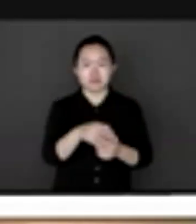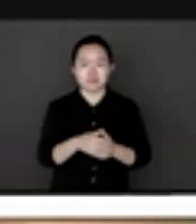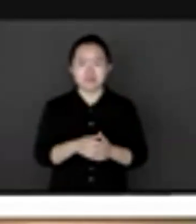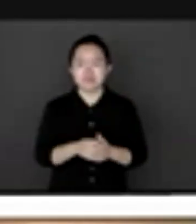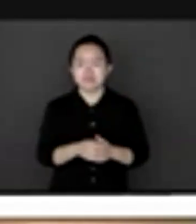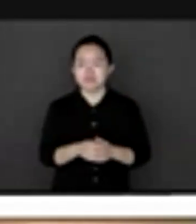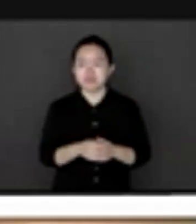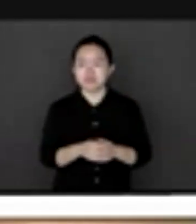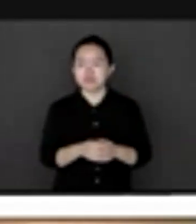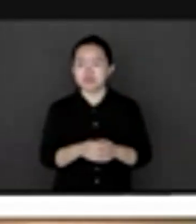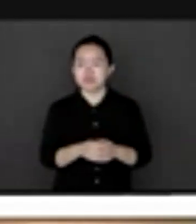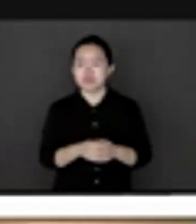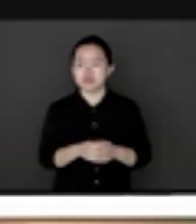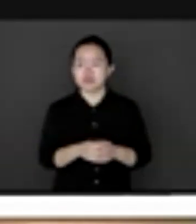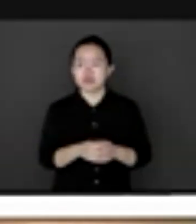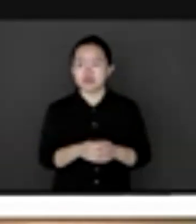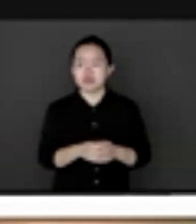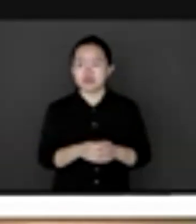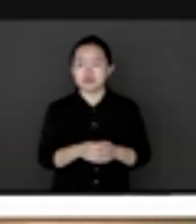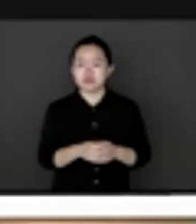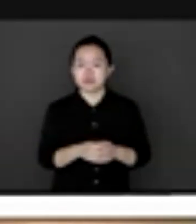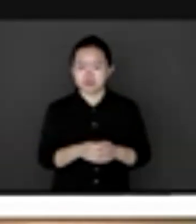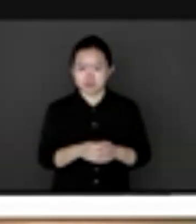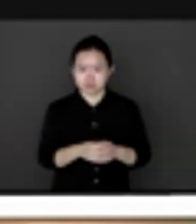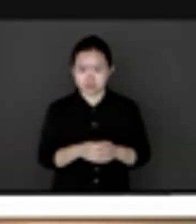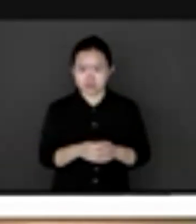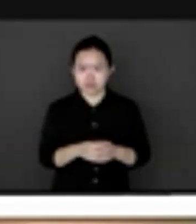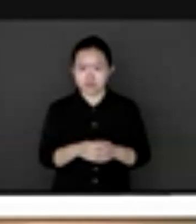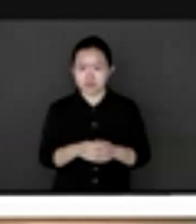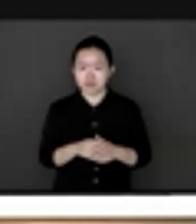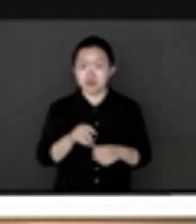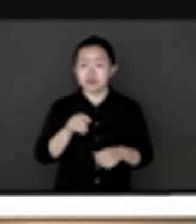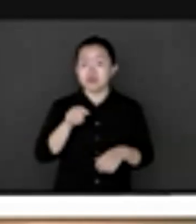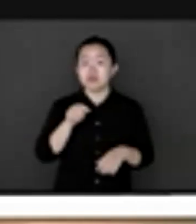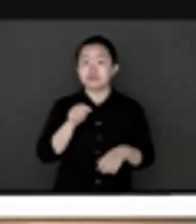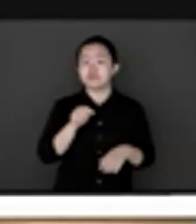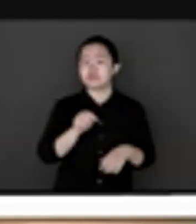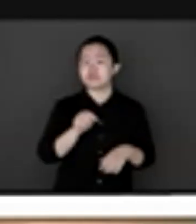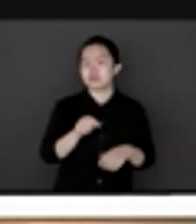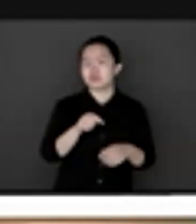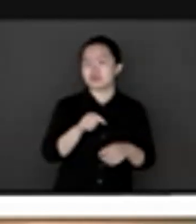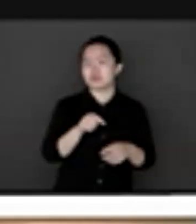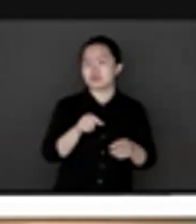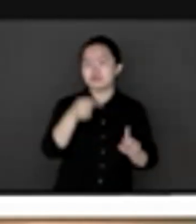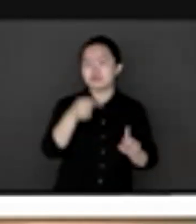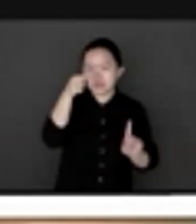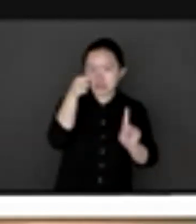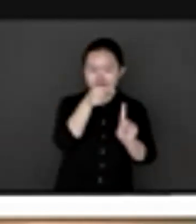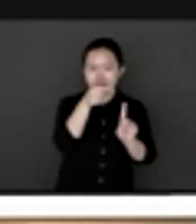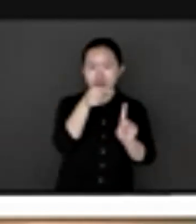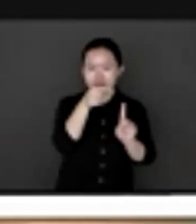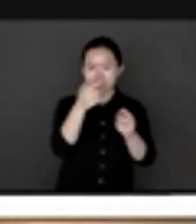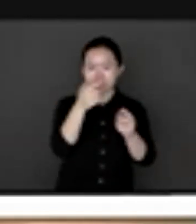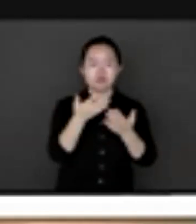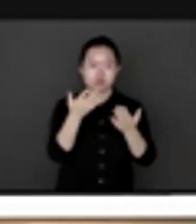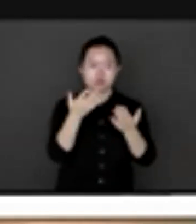targeted the increasing importance of digital accessibility at our university. We involved not only the different organizational